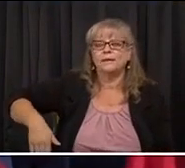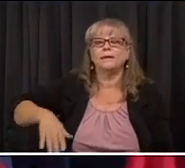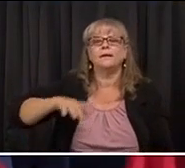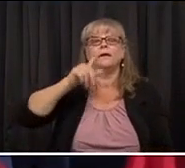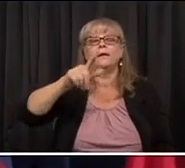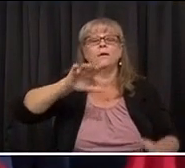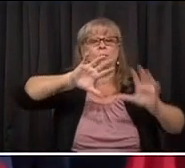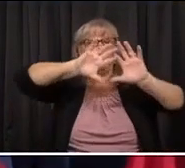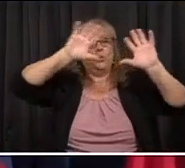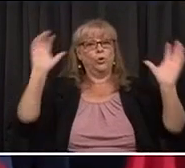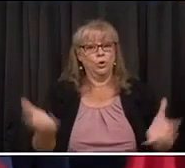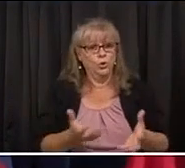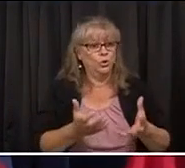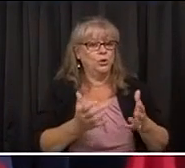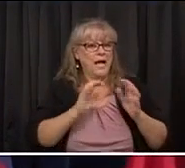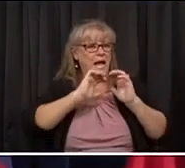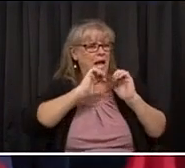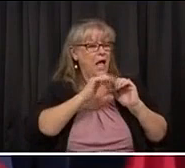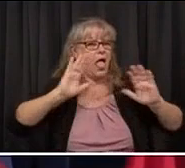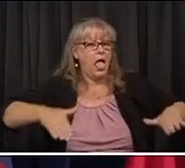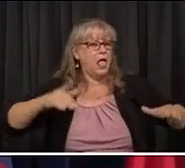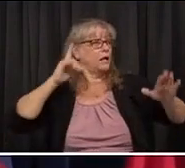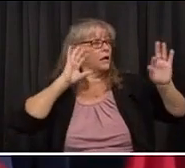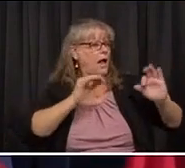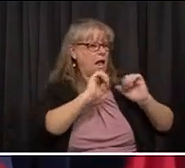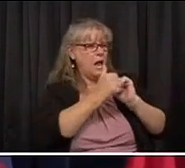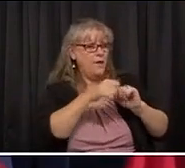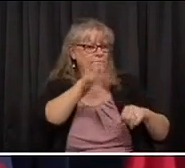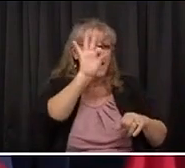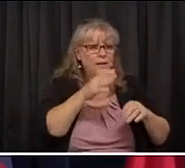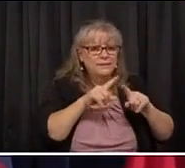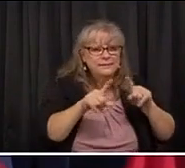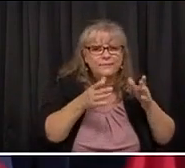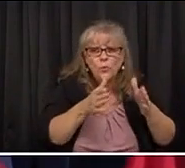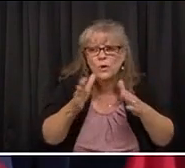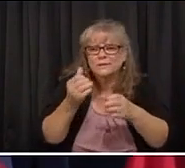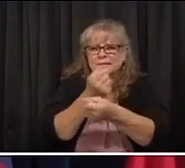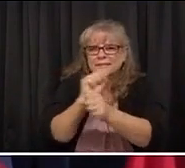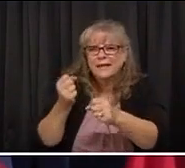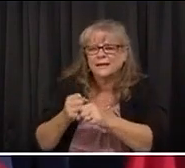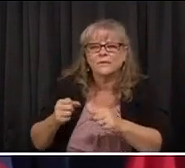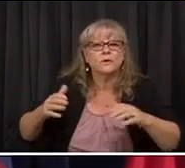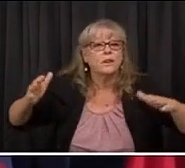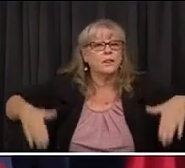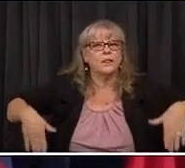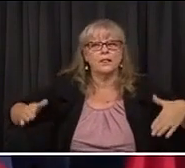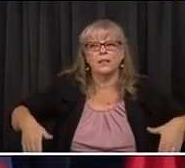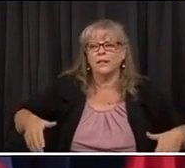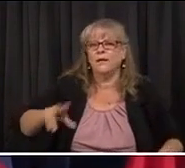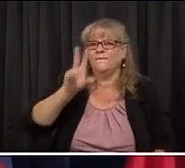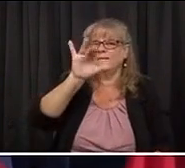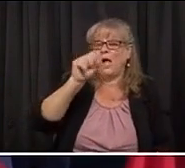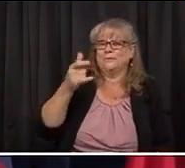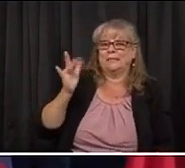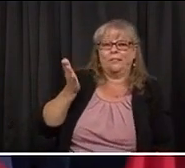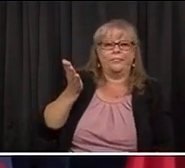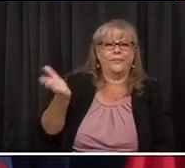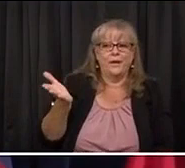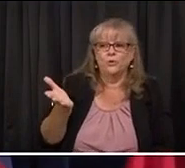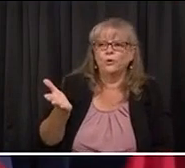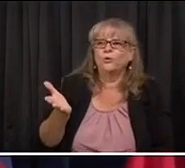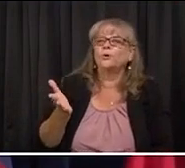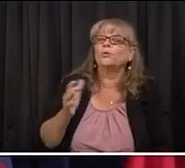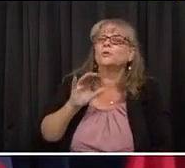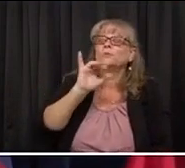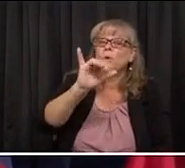And we've got to reverse the trajectory of this virus, and this, along with the mask order, are the 2 things that, with the data that we have, and again, we looked